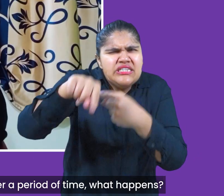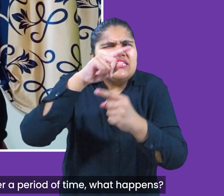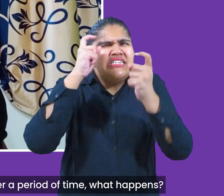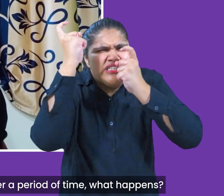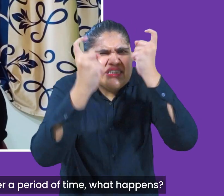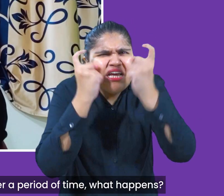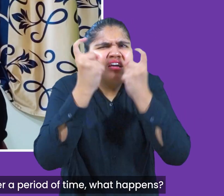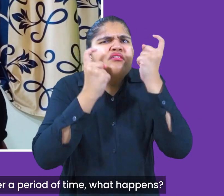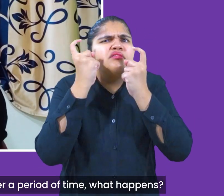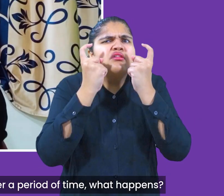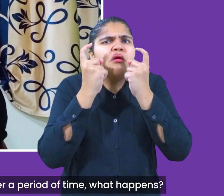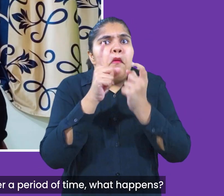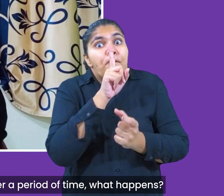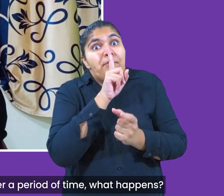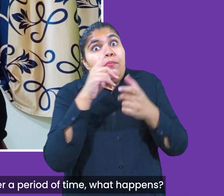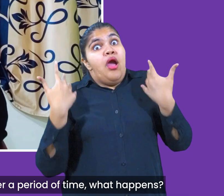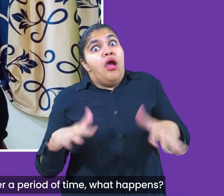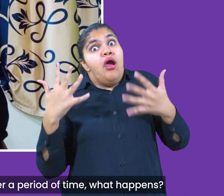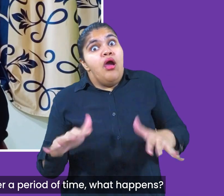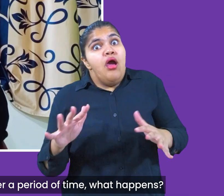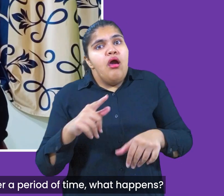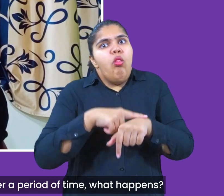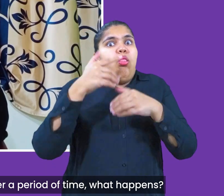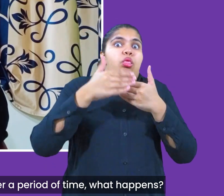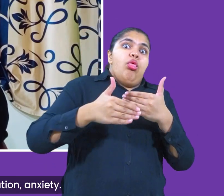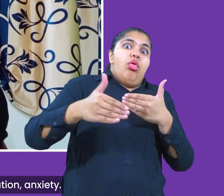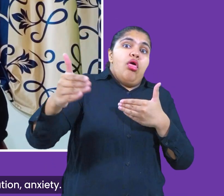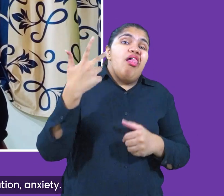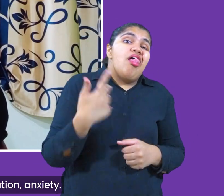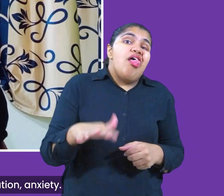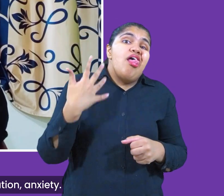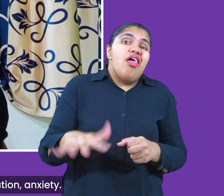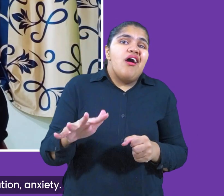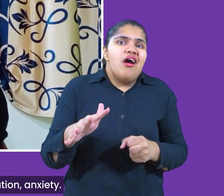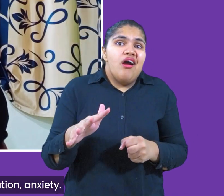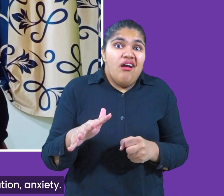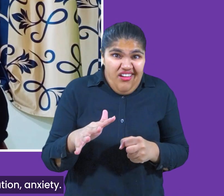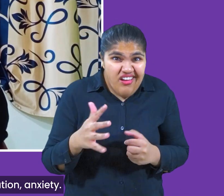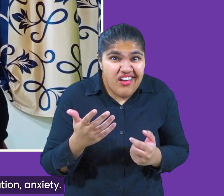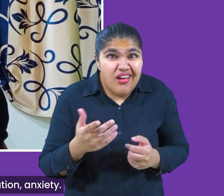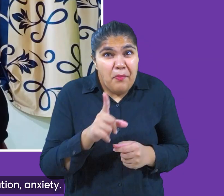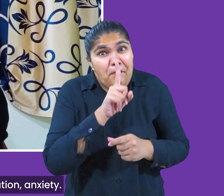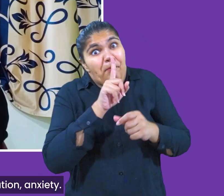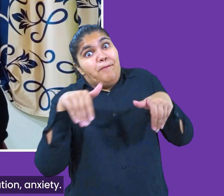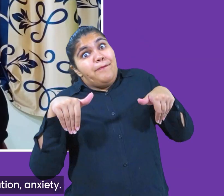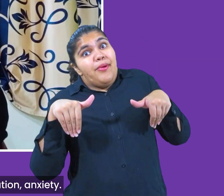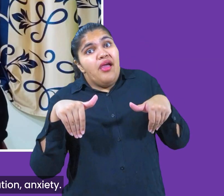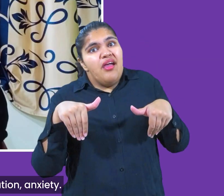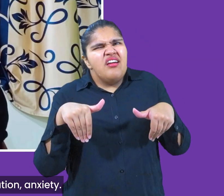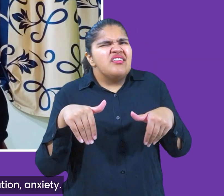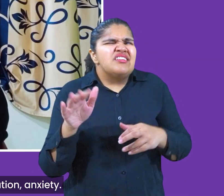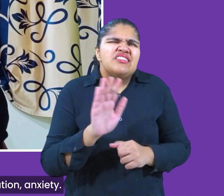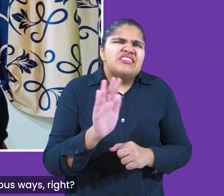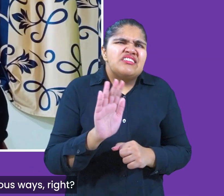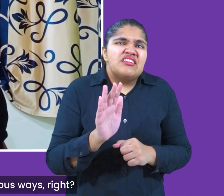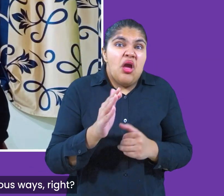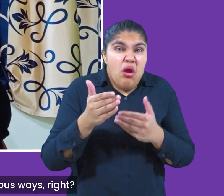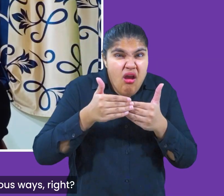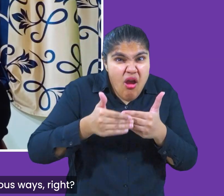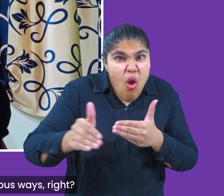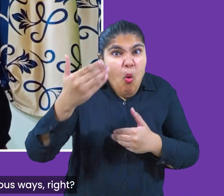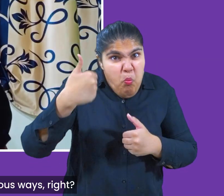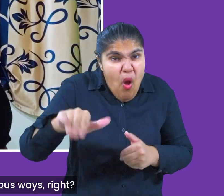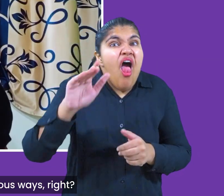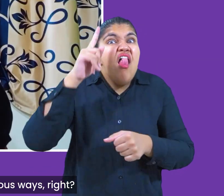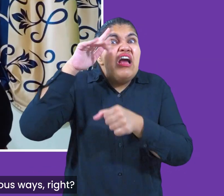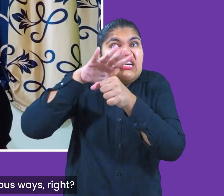we let it be? Over a period of time, what happens? It piles up as anger, frustration, anxiety, and then it